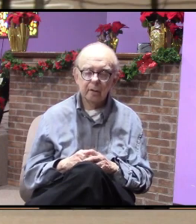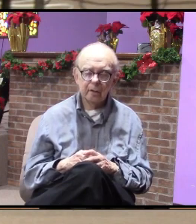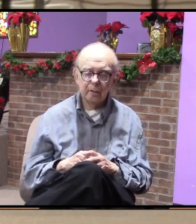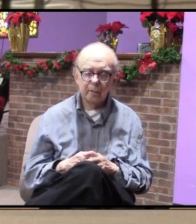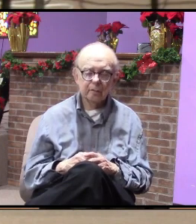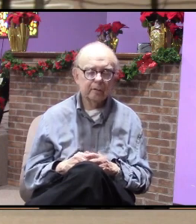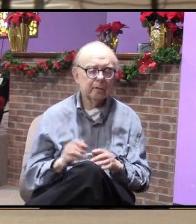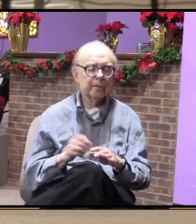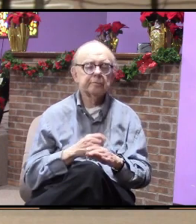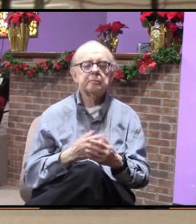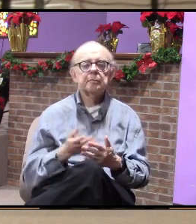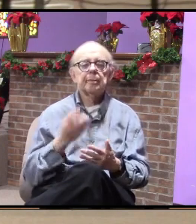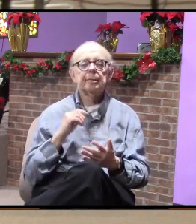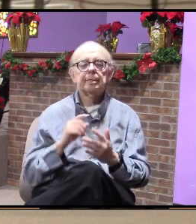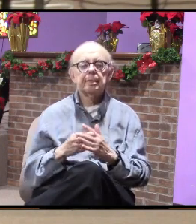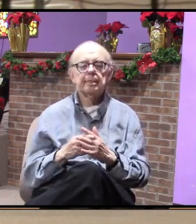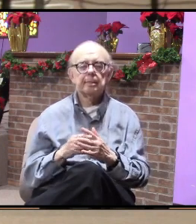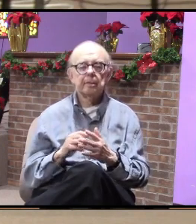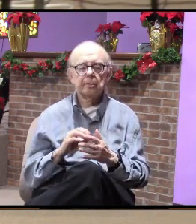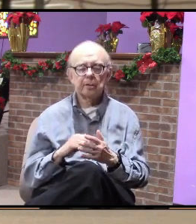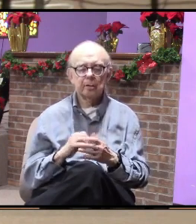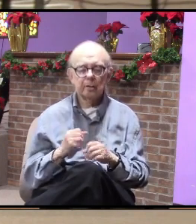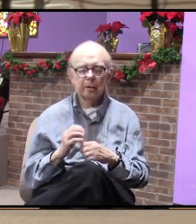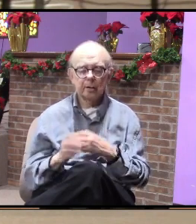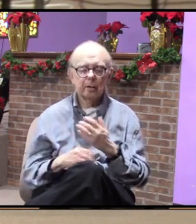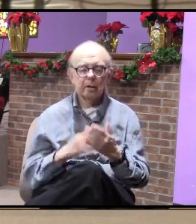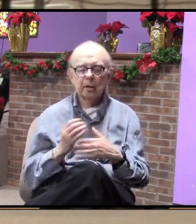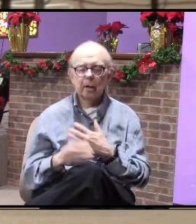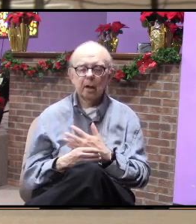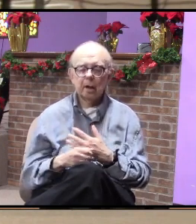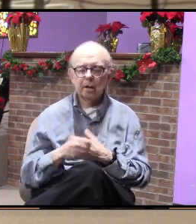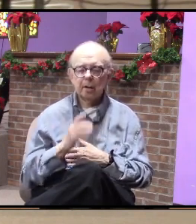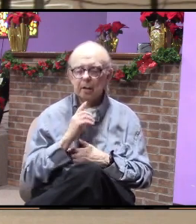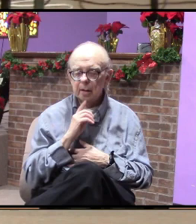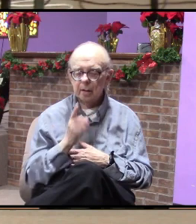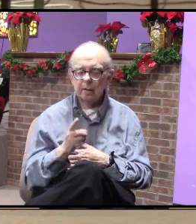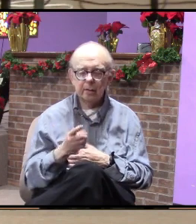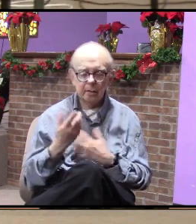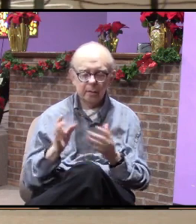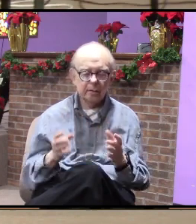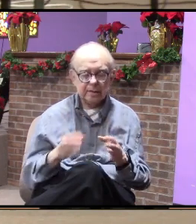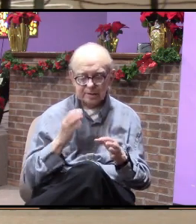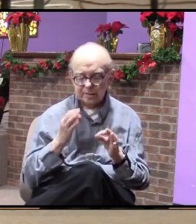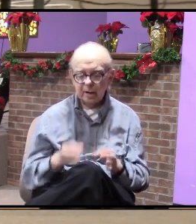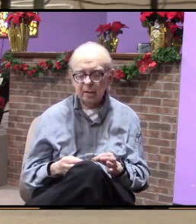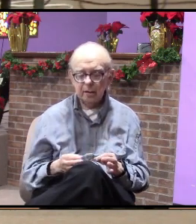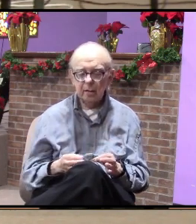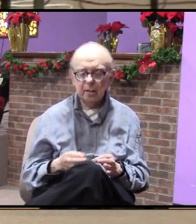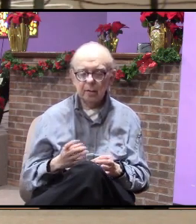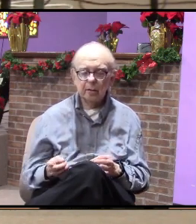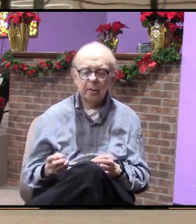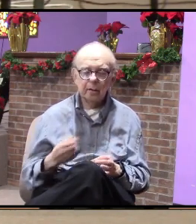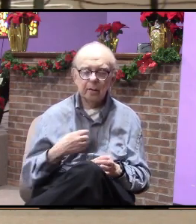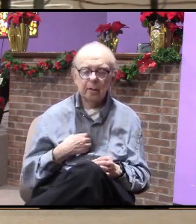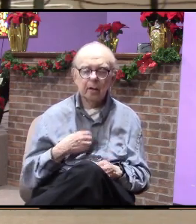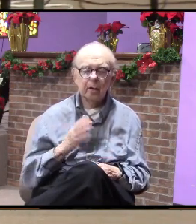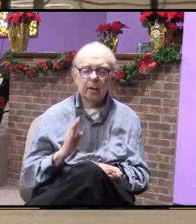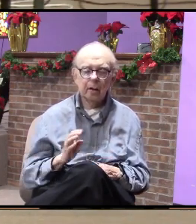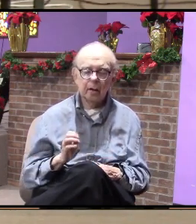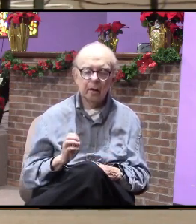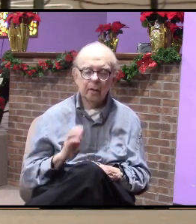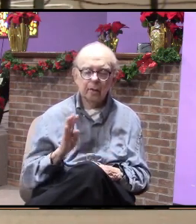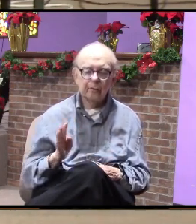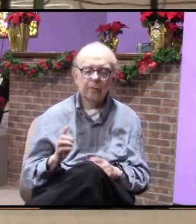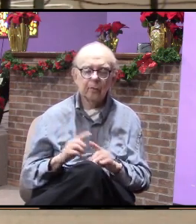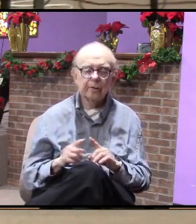Long before we started making these calendars and everything else, God had already determined there was going to be 4